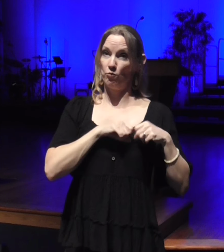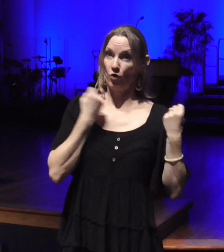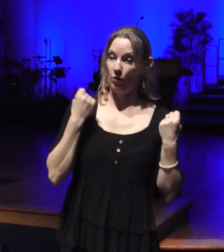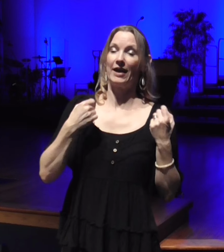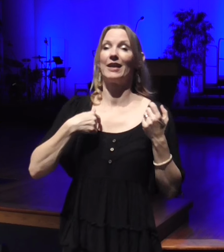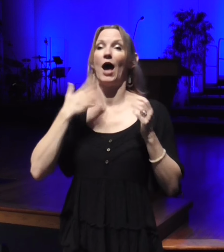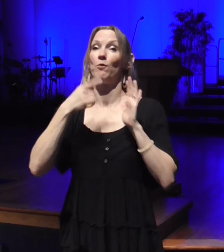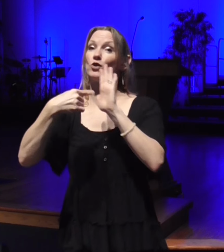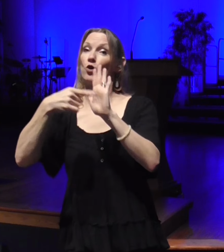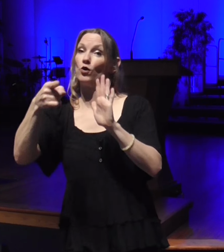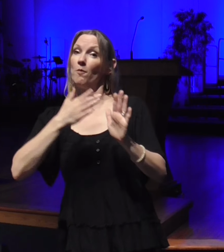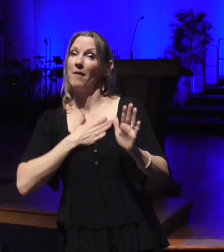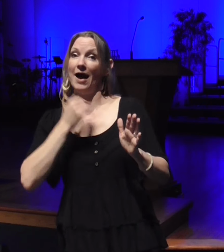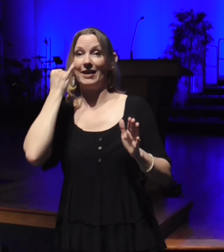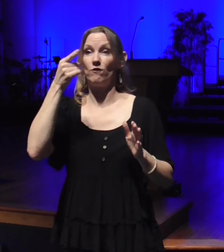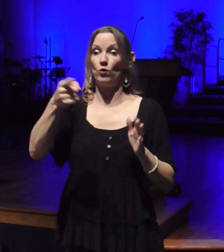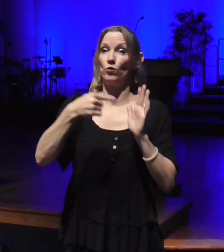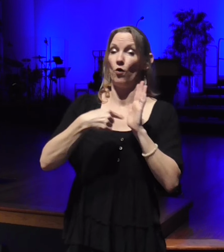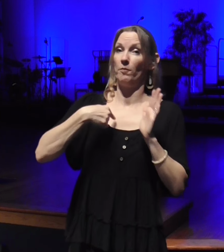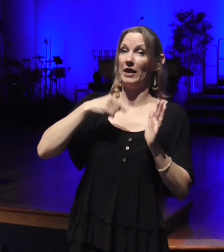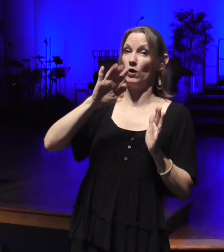show me yours.